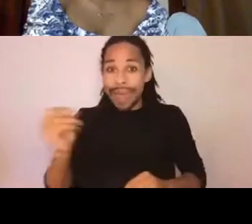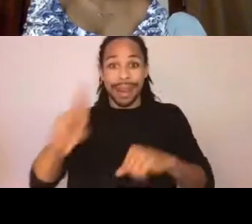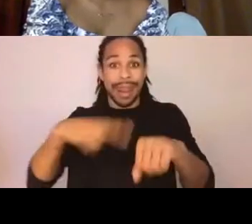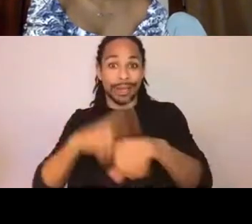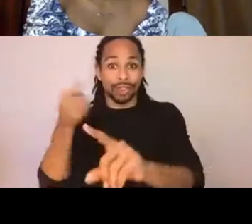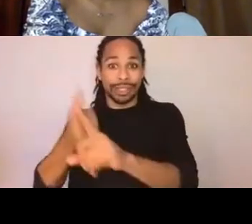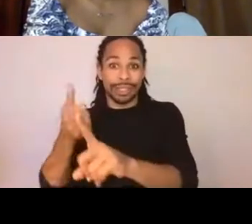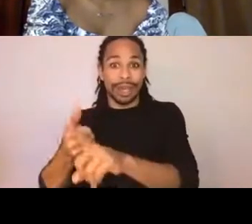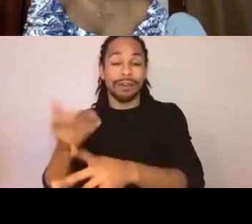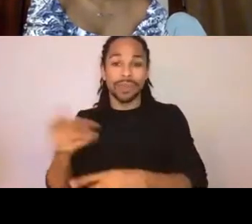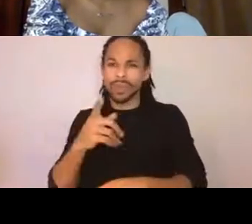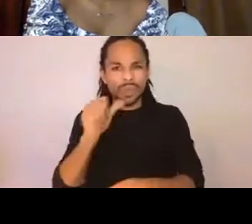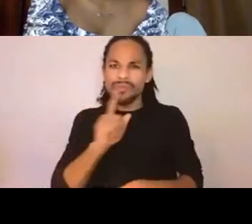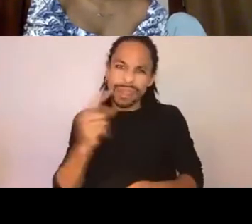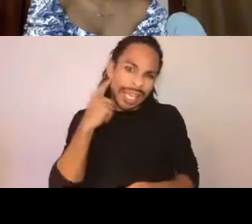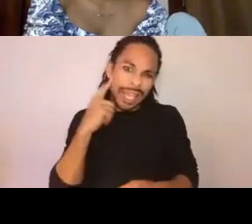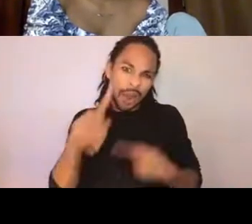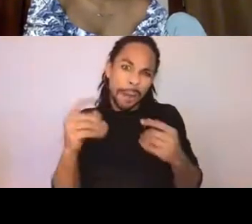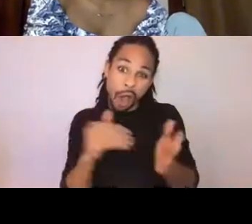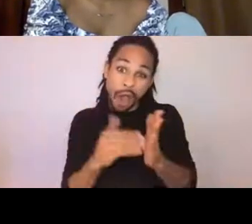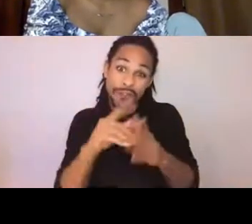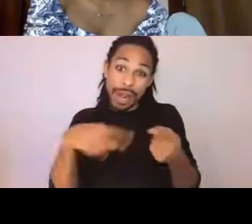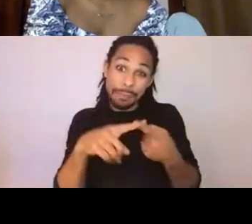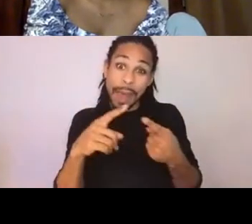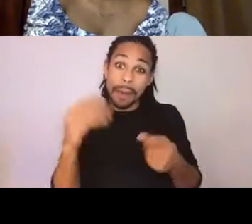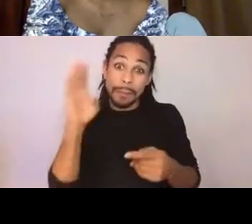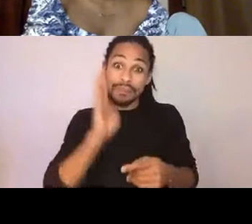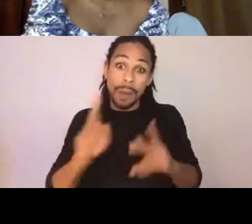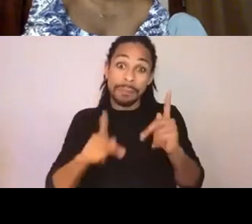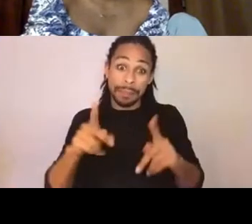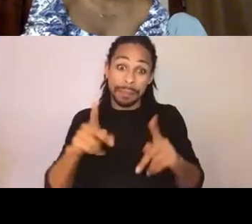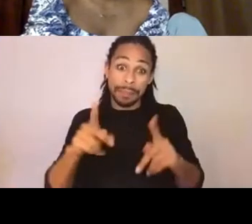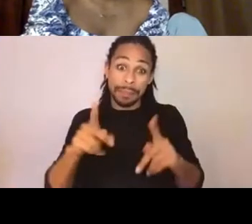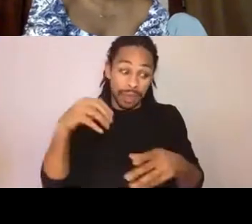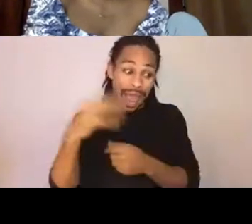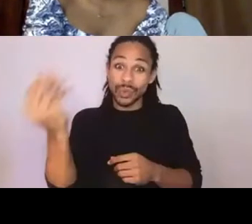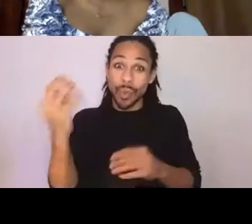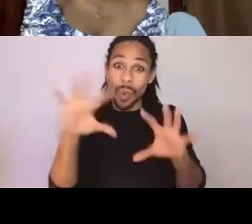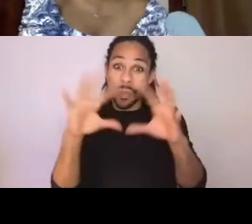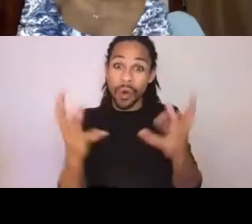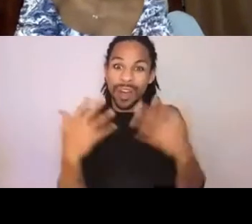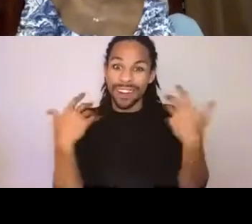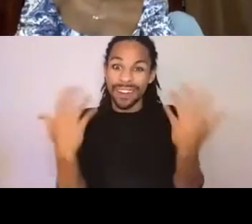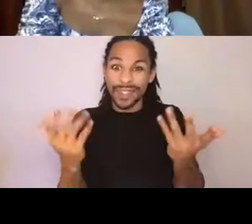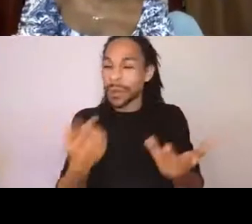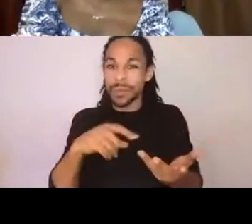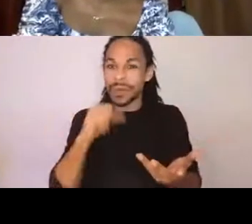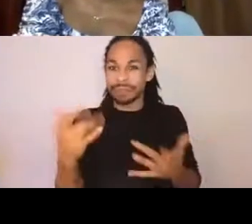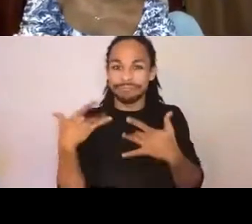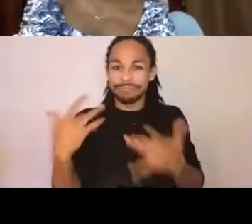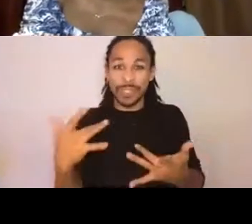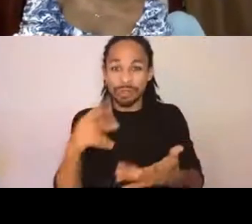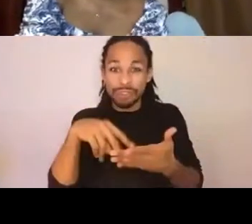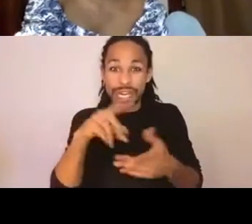hear about brown people in the outdoors. It's just like not something that is talked about a lot. There's this, going back to stereotypes,